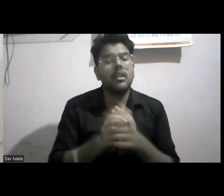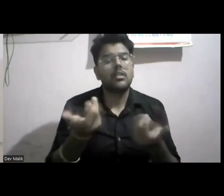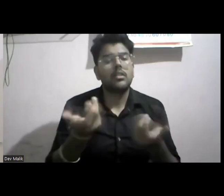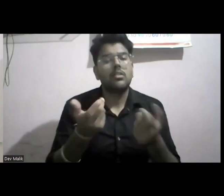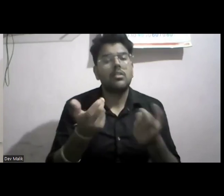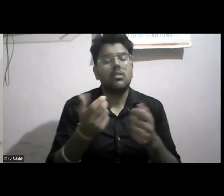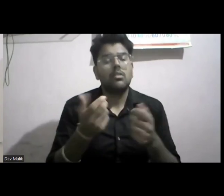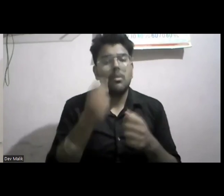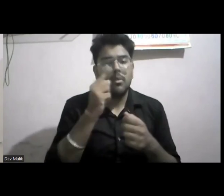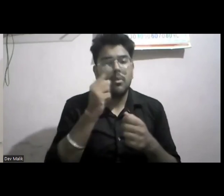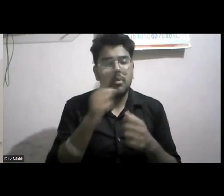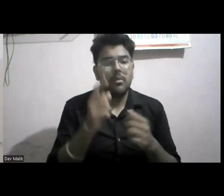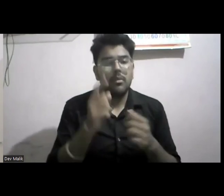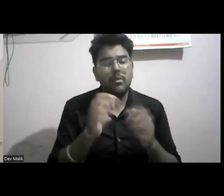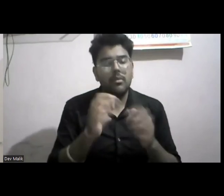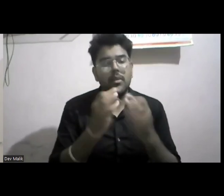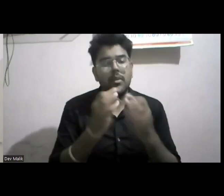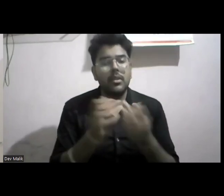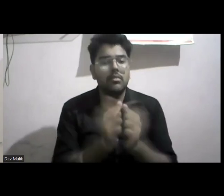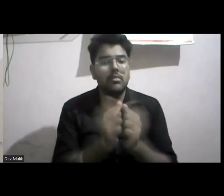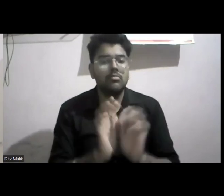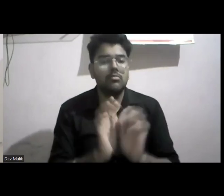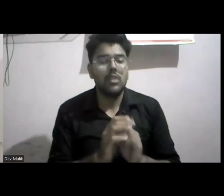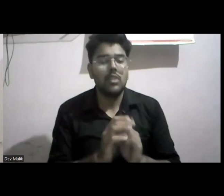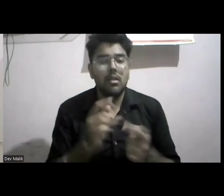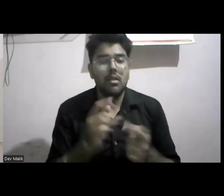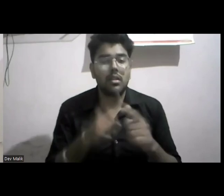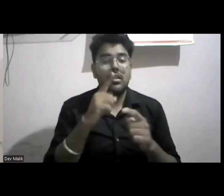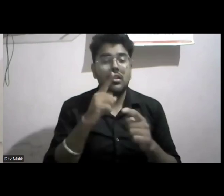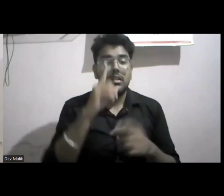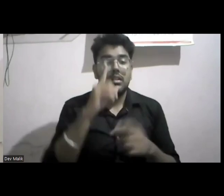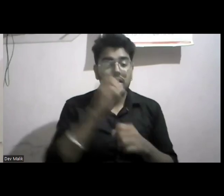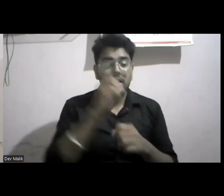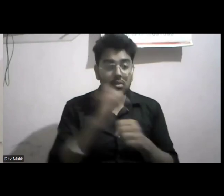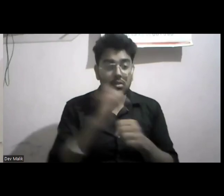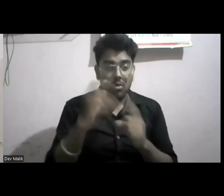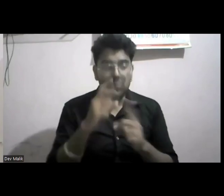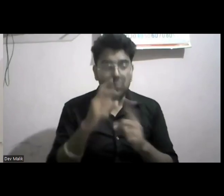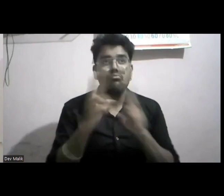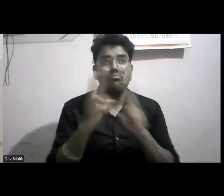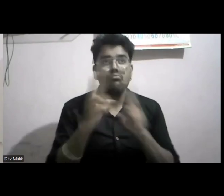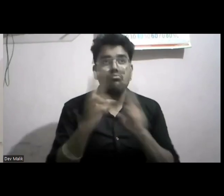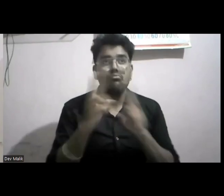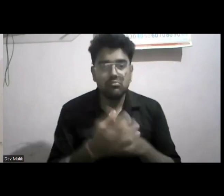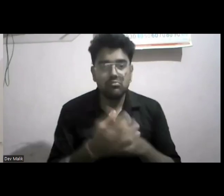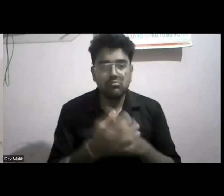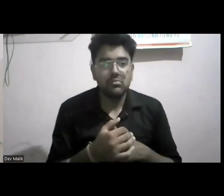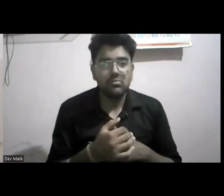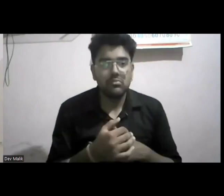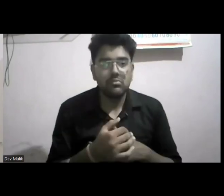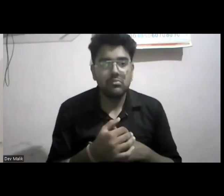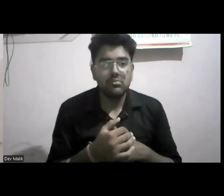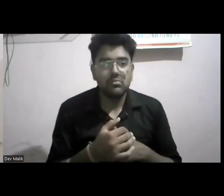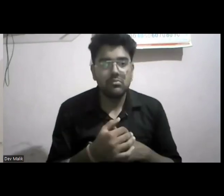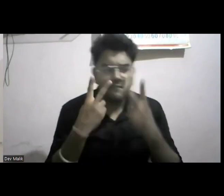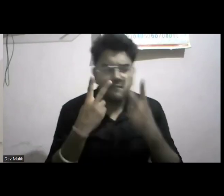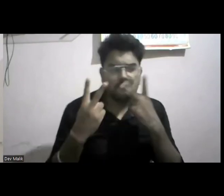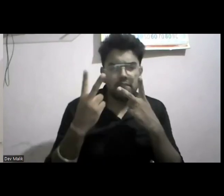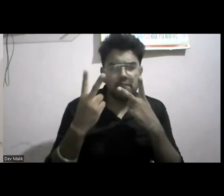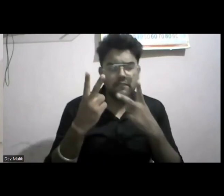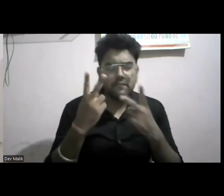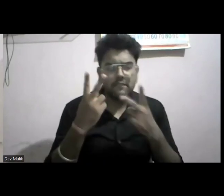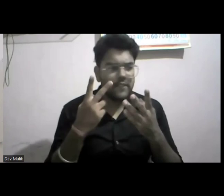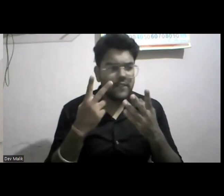he apparently speaks for the gods, right? And he has these visions where he can